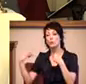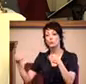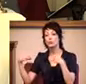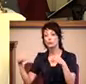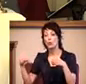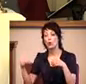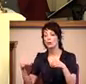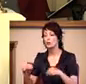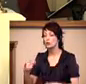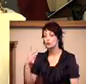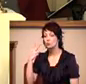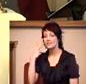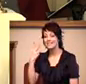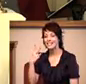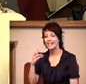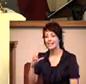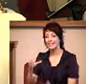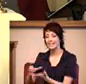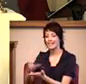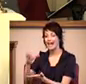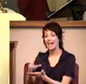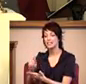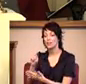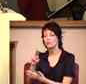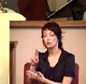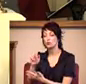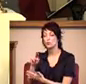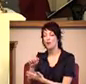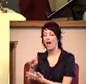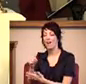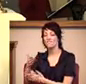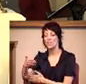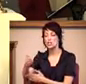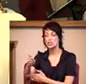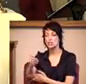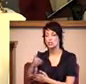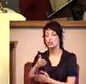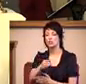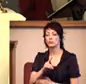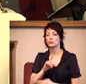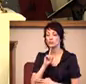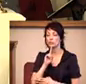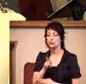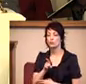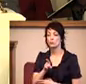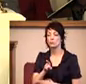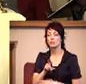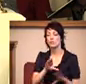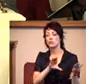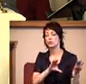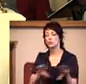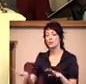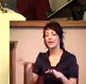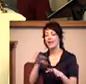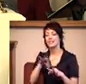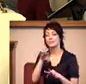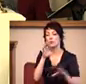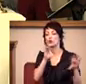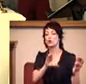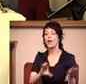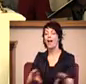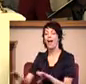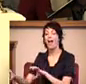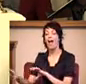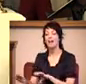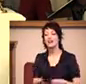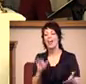extra cans of tuna fish that you can pick up and bring to this altar next week? Do you know that you are truly doing a spiritual act?